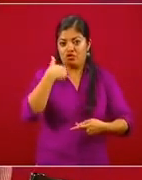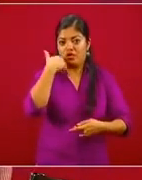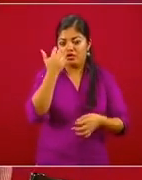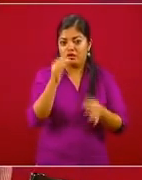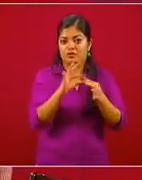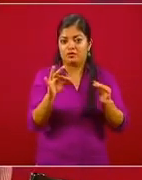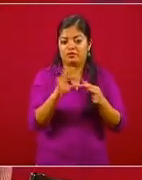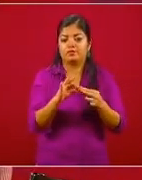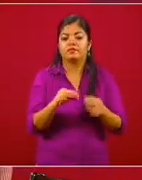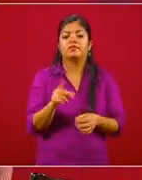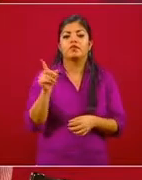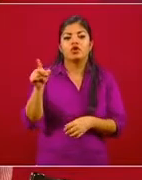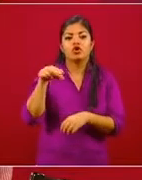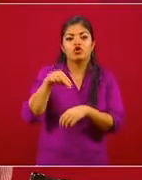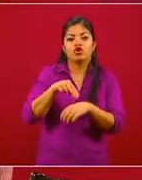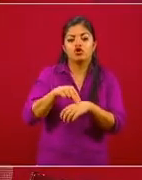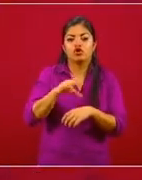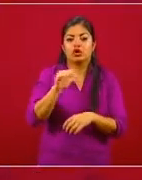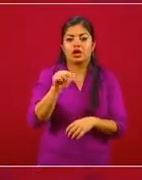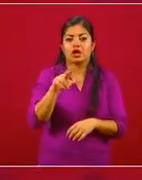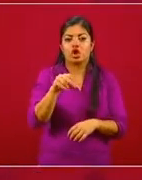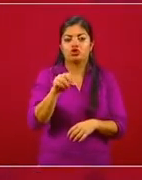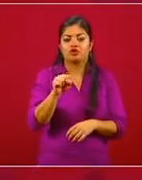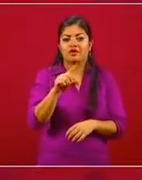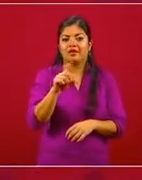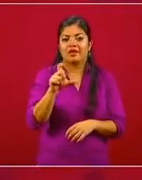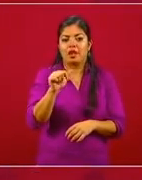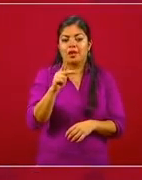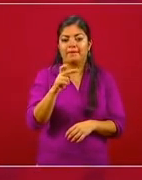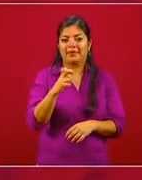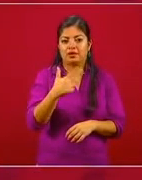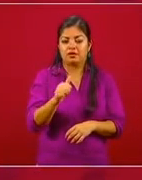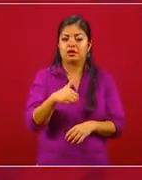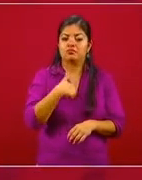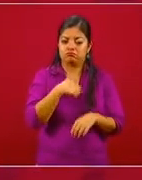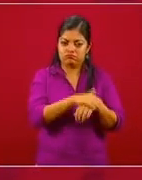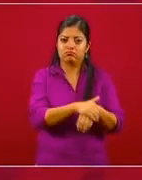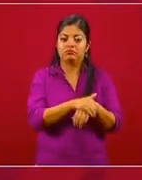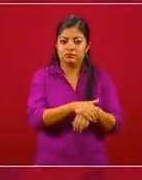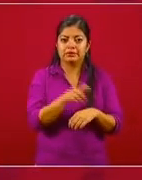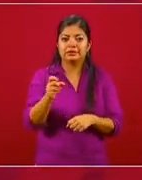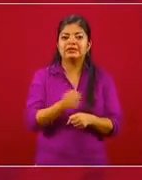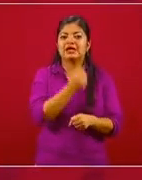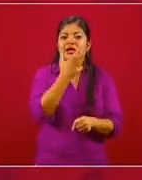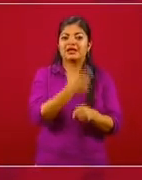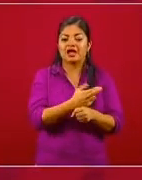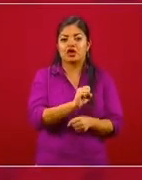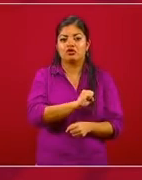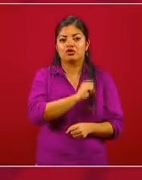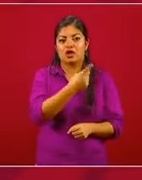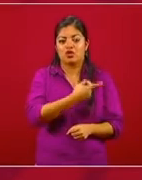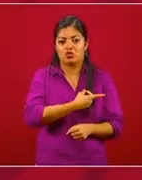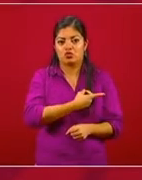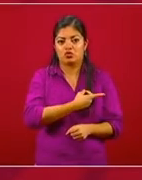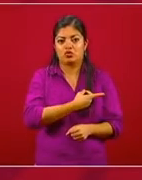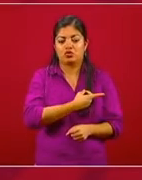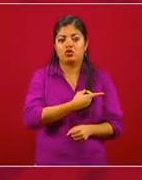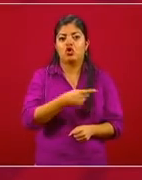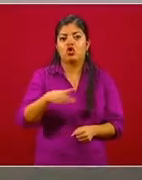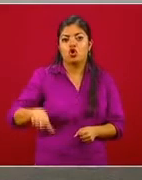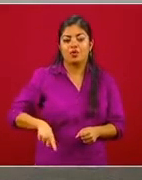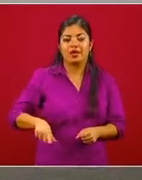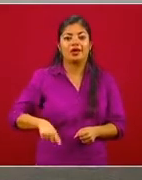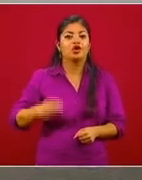So I want to take this opportunity to talk about Dr. Carlos de la Peña Pinto, who is a very